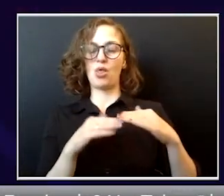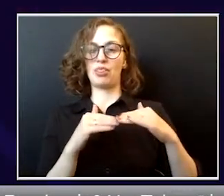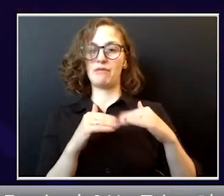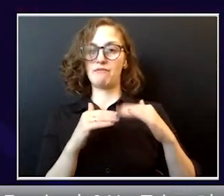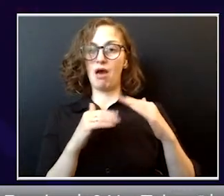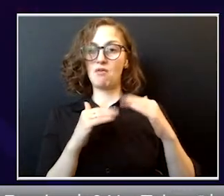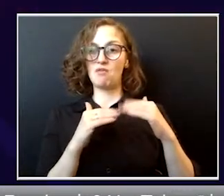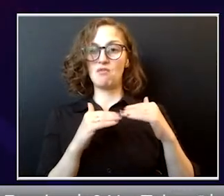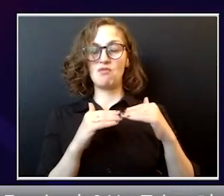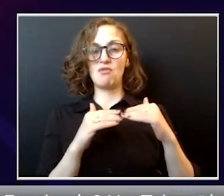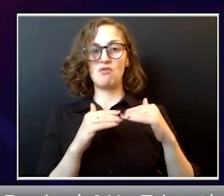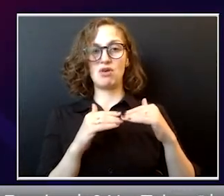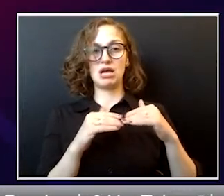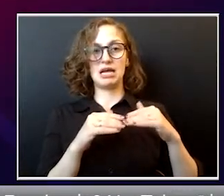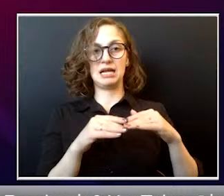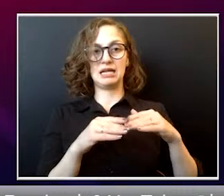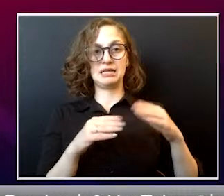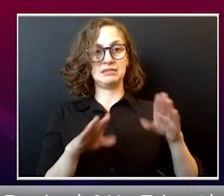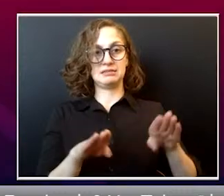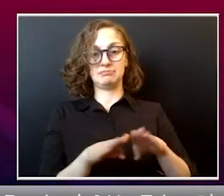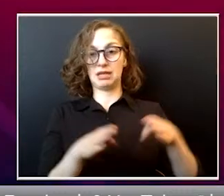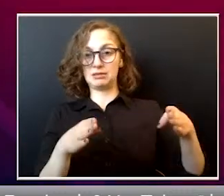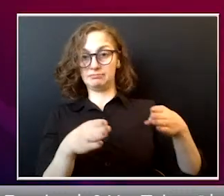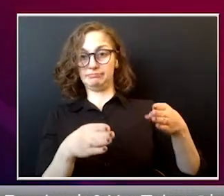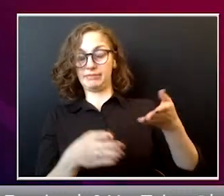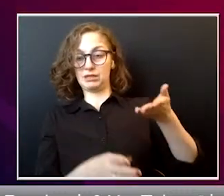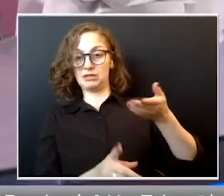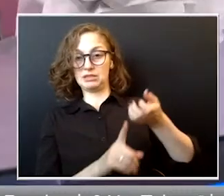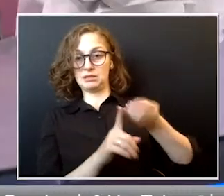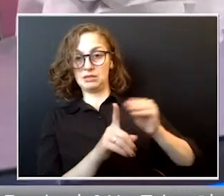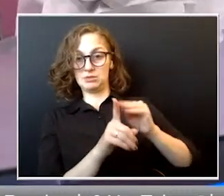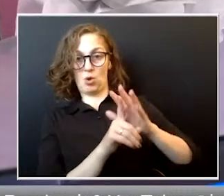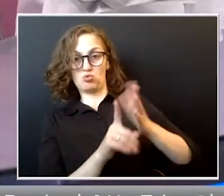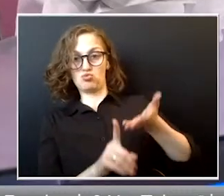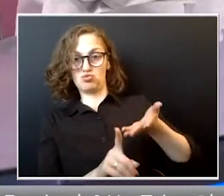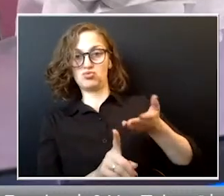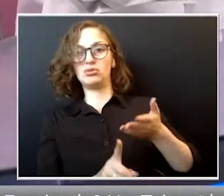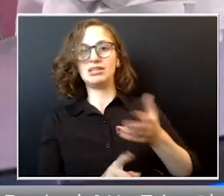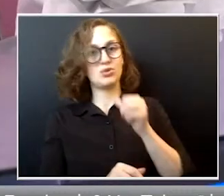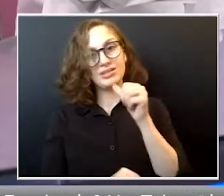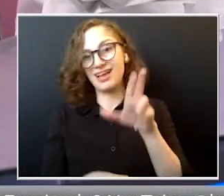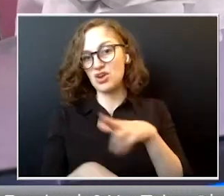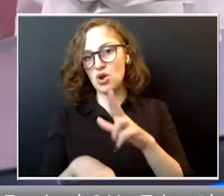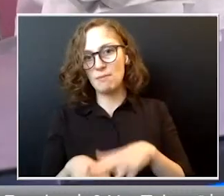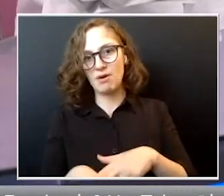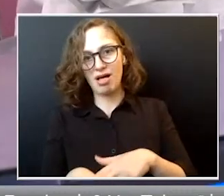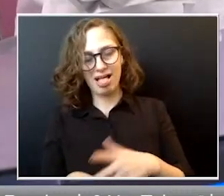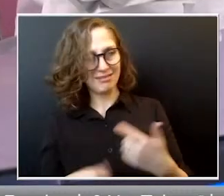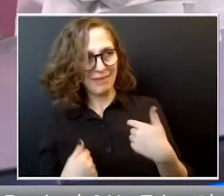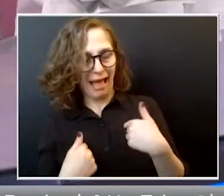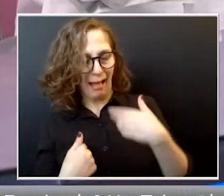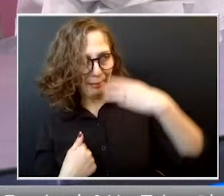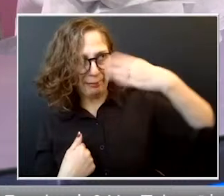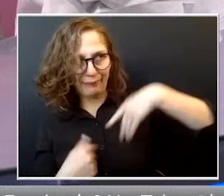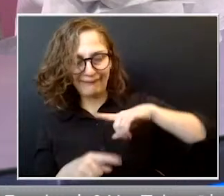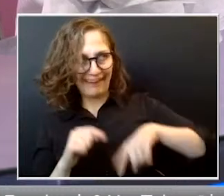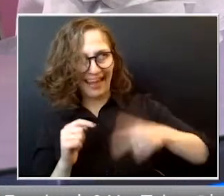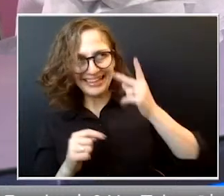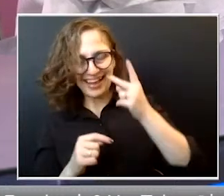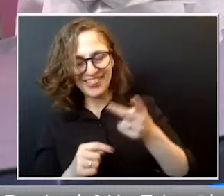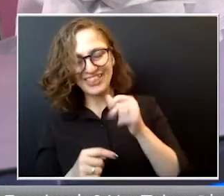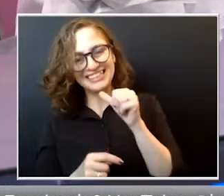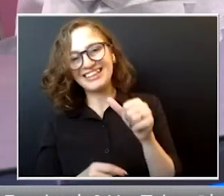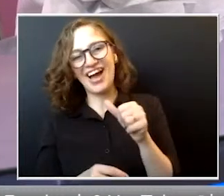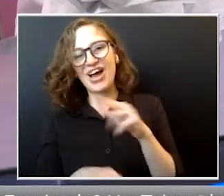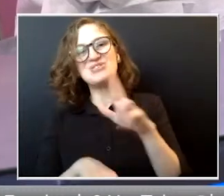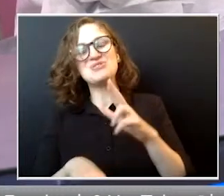that the valve is not normal. So what's not normal about this valve? Because I couldn't tell by looking at it that that's not a normal valve. So a normal aortic